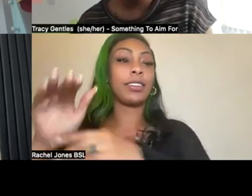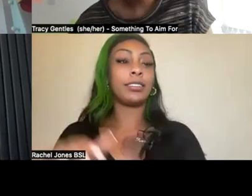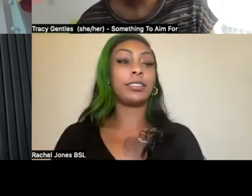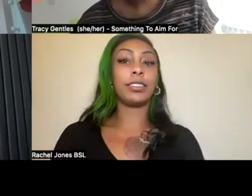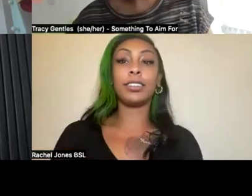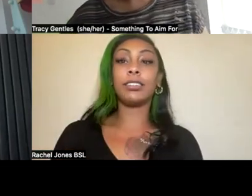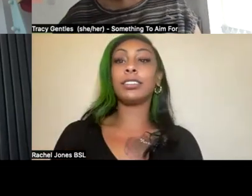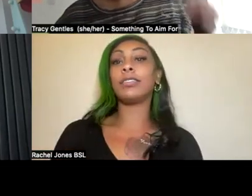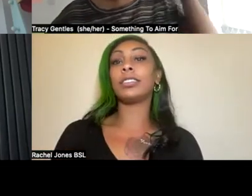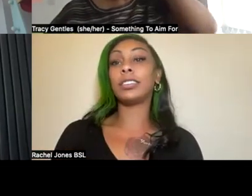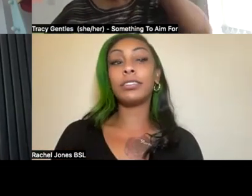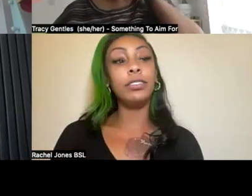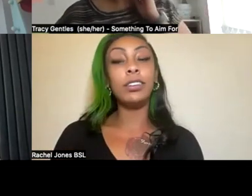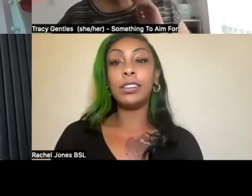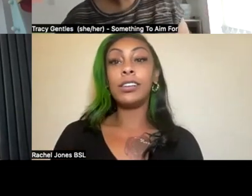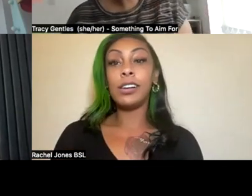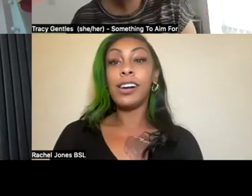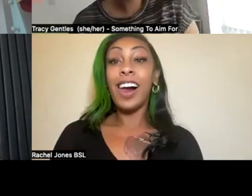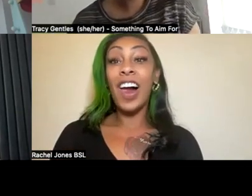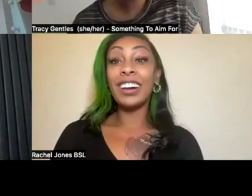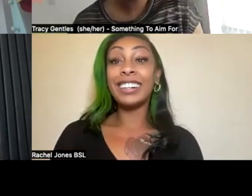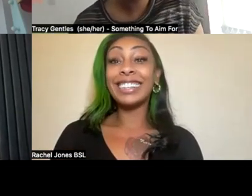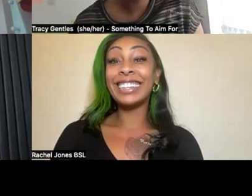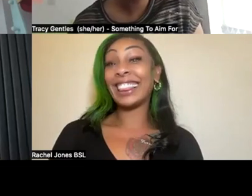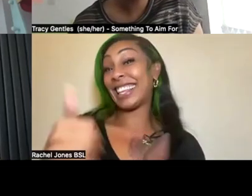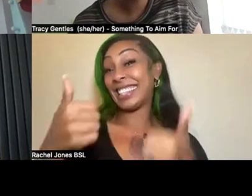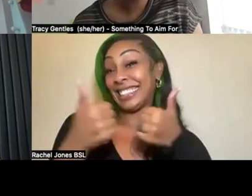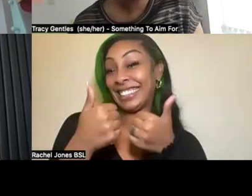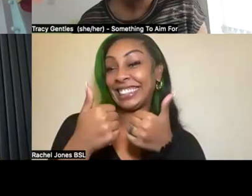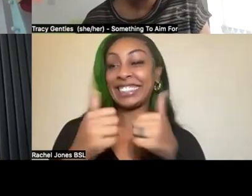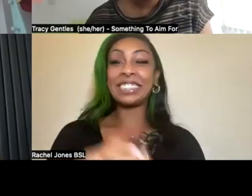Hope that's okay. There we go.